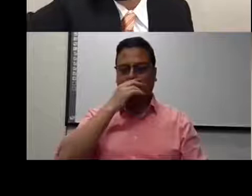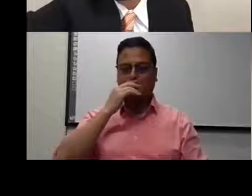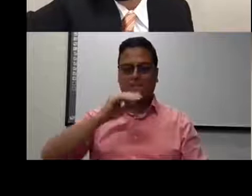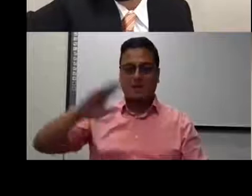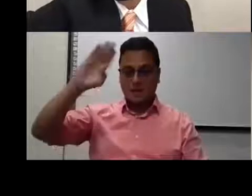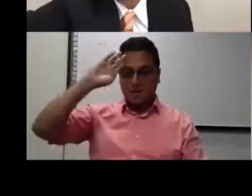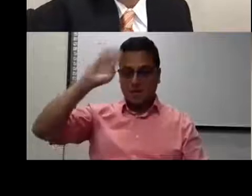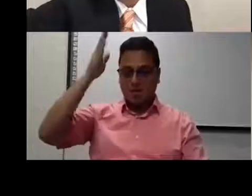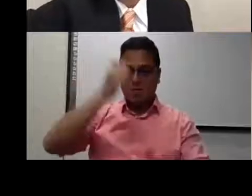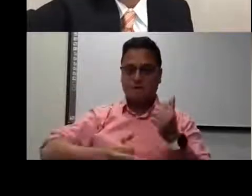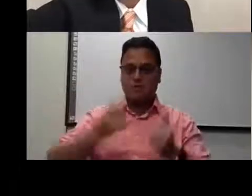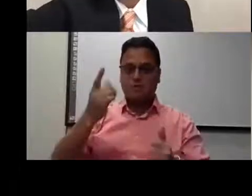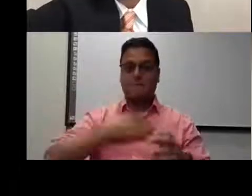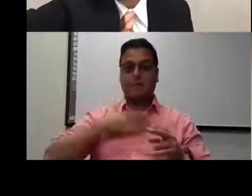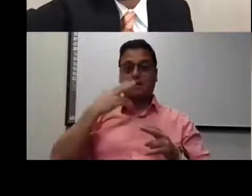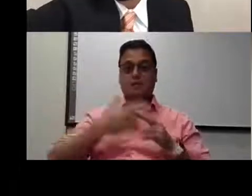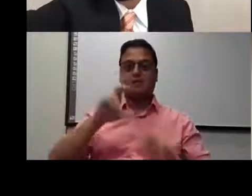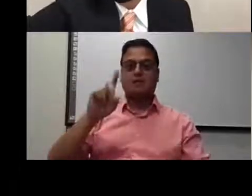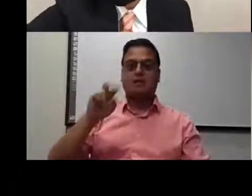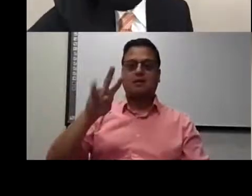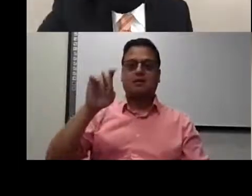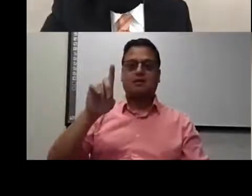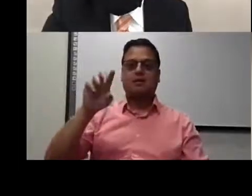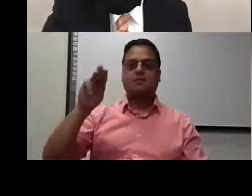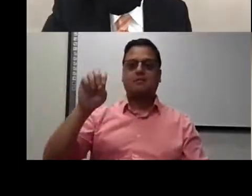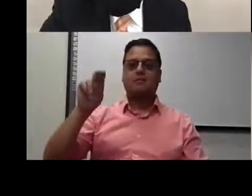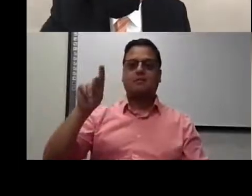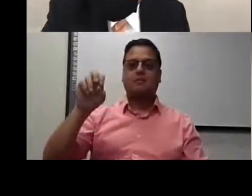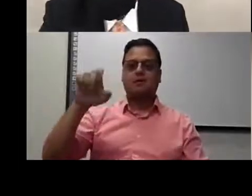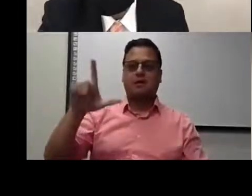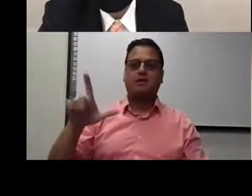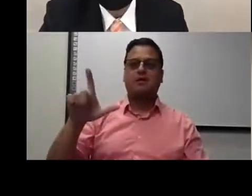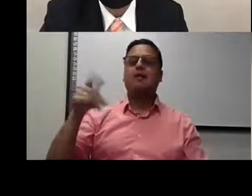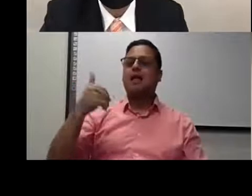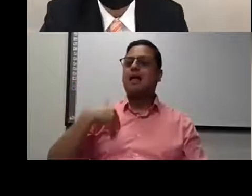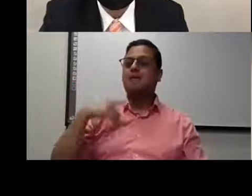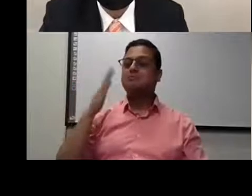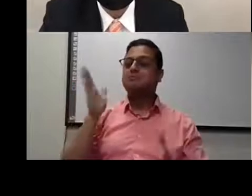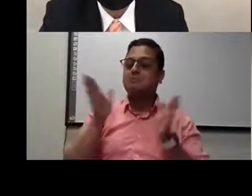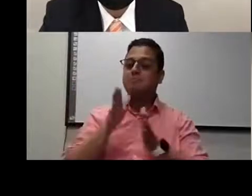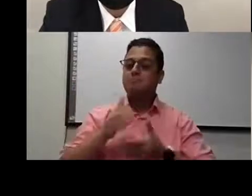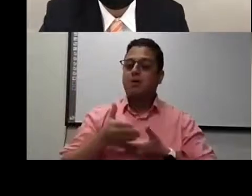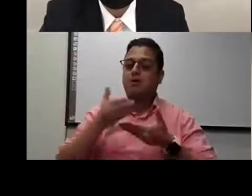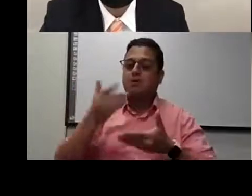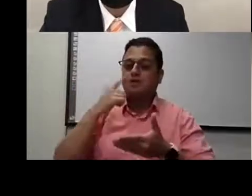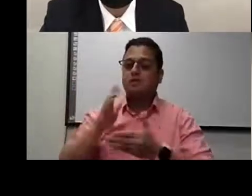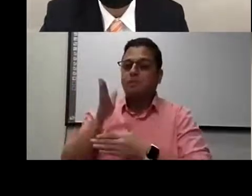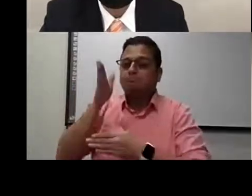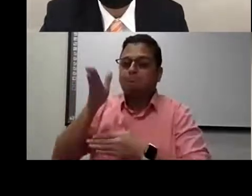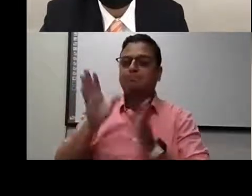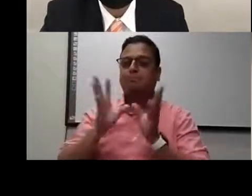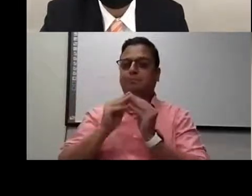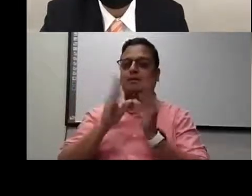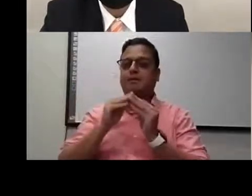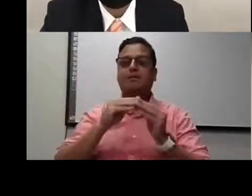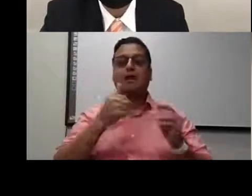Hello, everybody. My name is David Mendel, and I just had a little request for upcoming meeting. I'm the